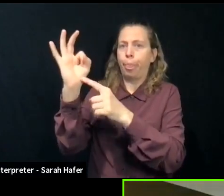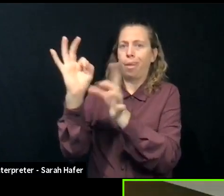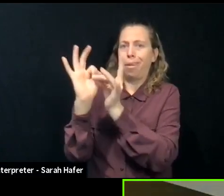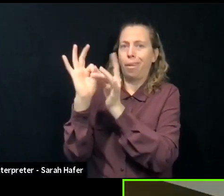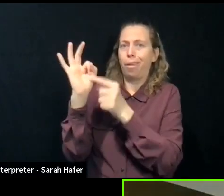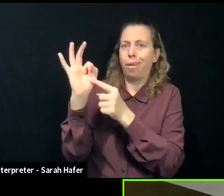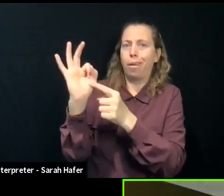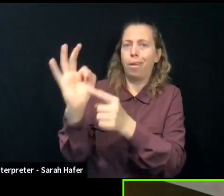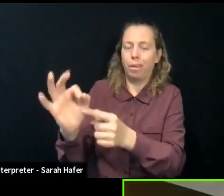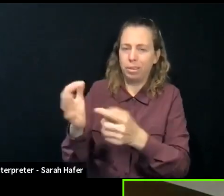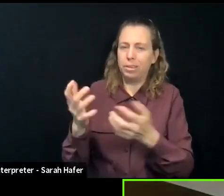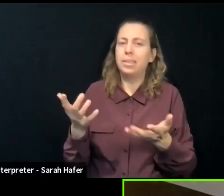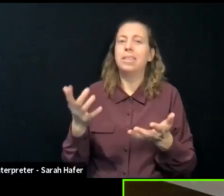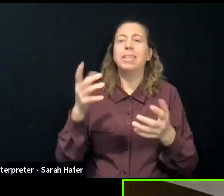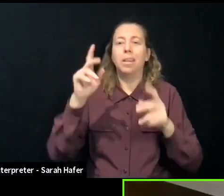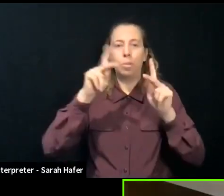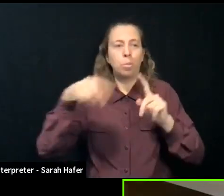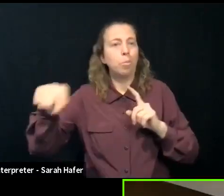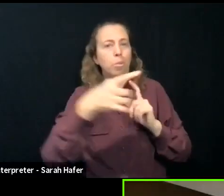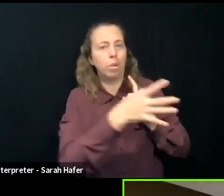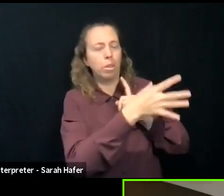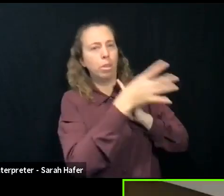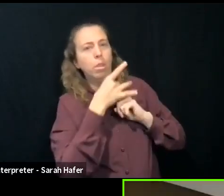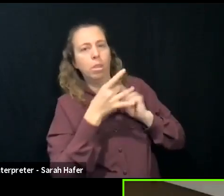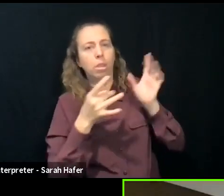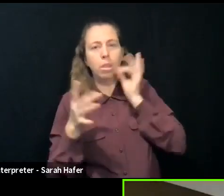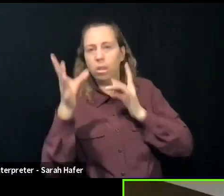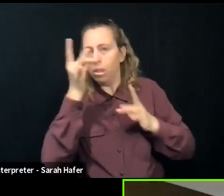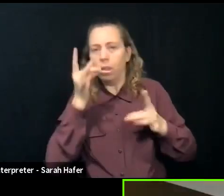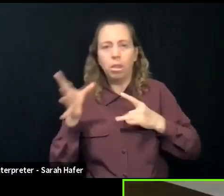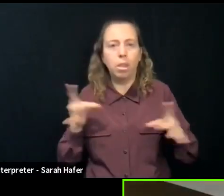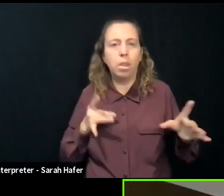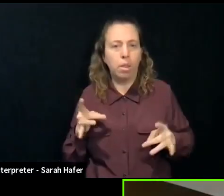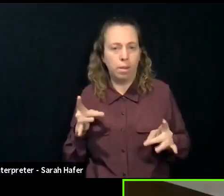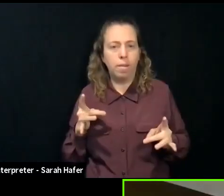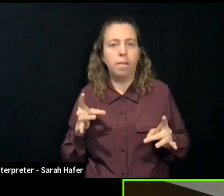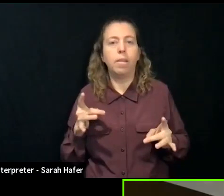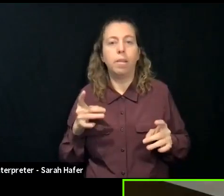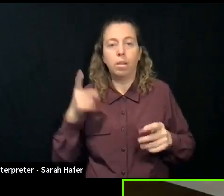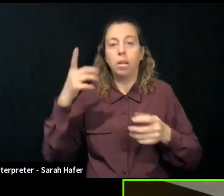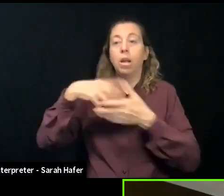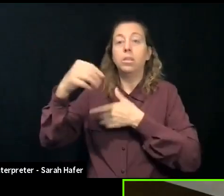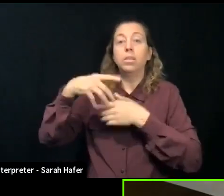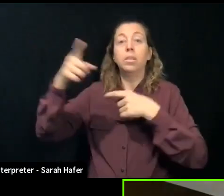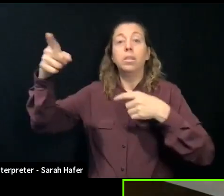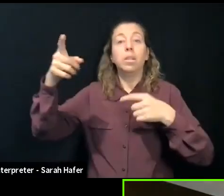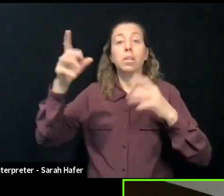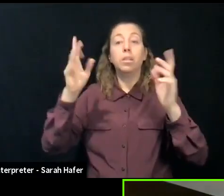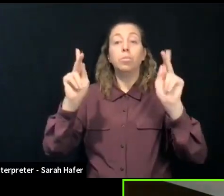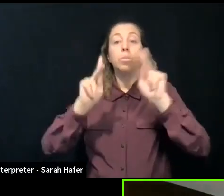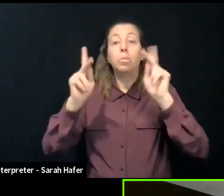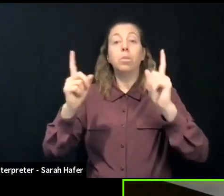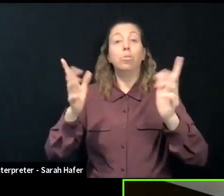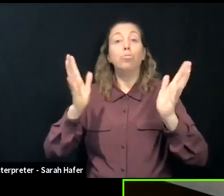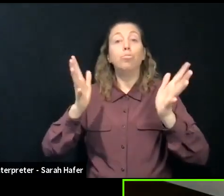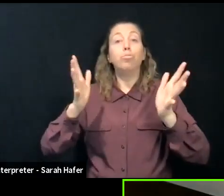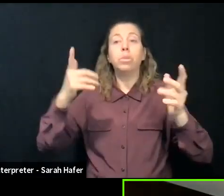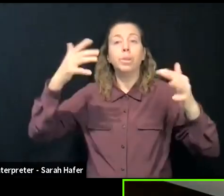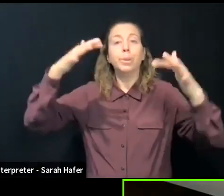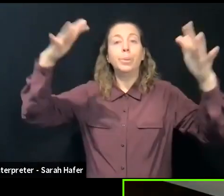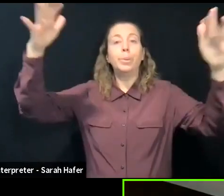people. Outdoors, the wind carries those things away. That's still the case for the B117